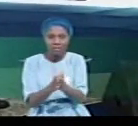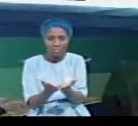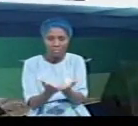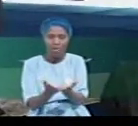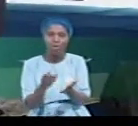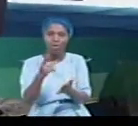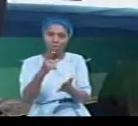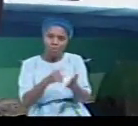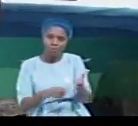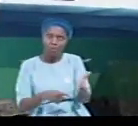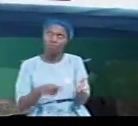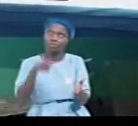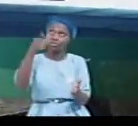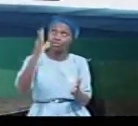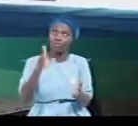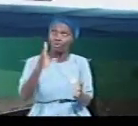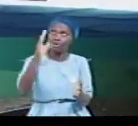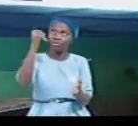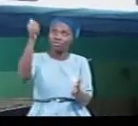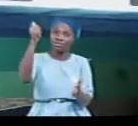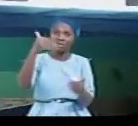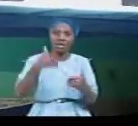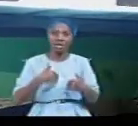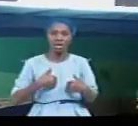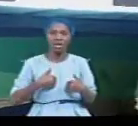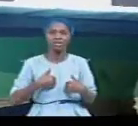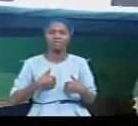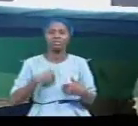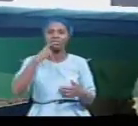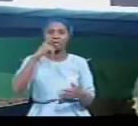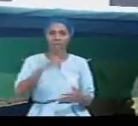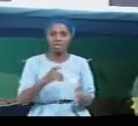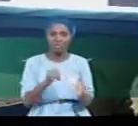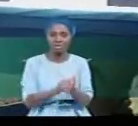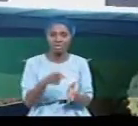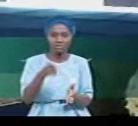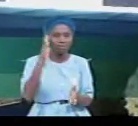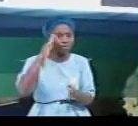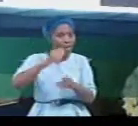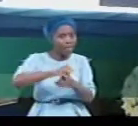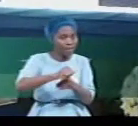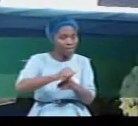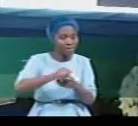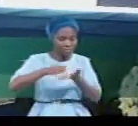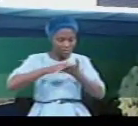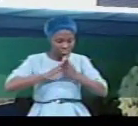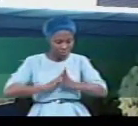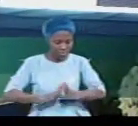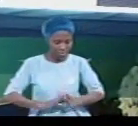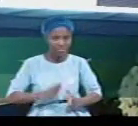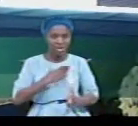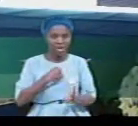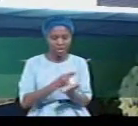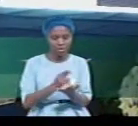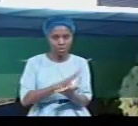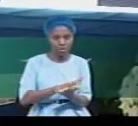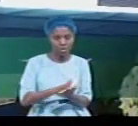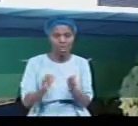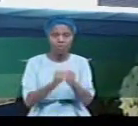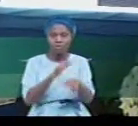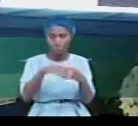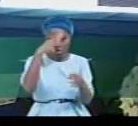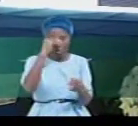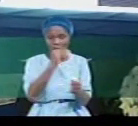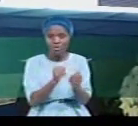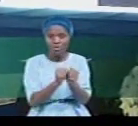has demanded. Follow peace with all men and holiness, without which no man shall see